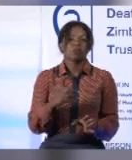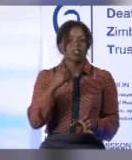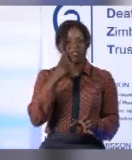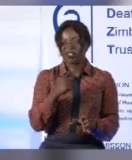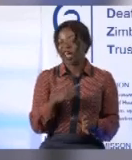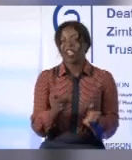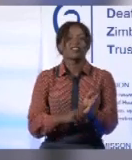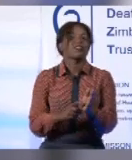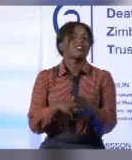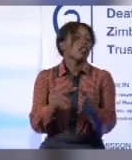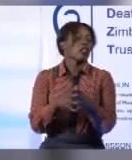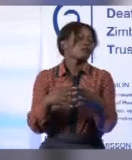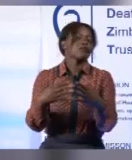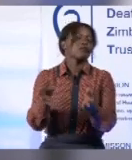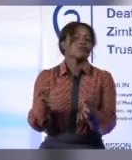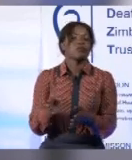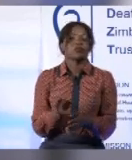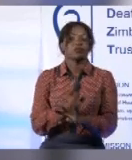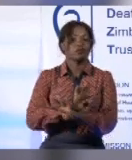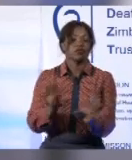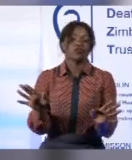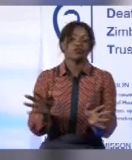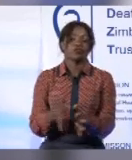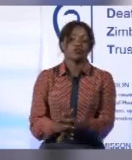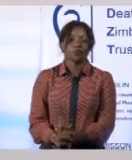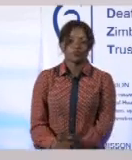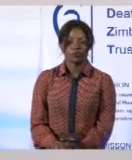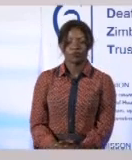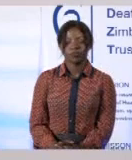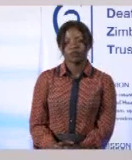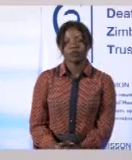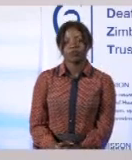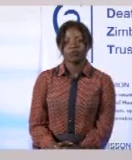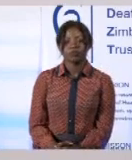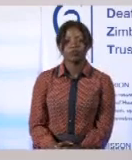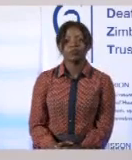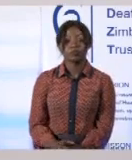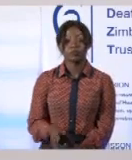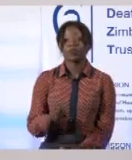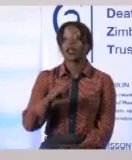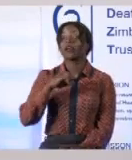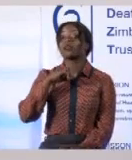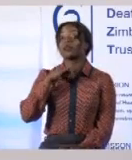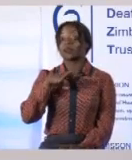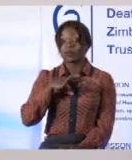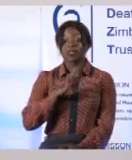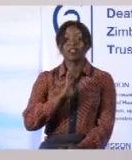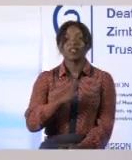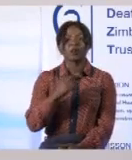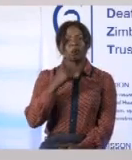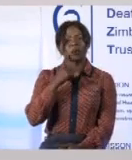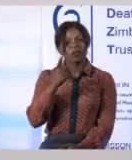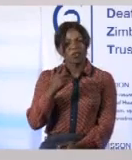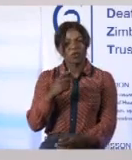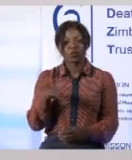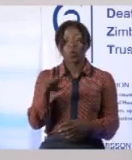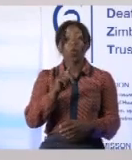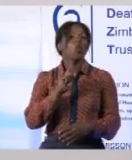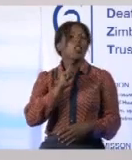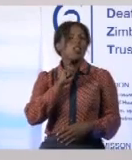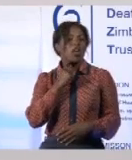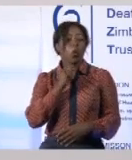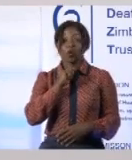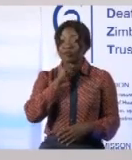so we just do it, then I get paid. Wow, we are on issues. Pane Nyaya, where we are trying to bust the myth around